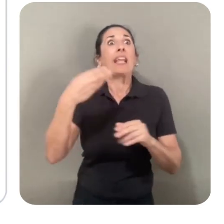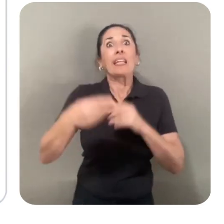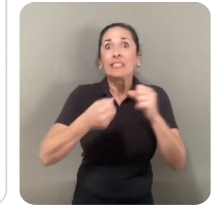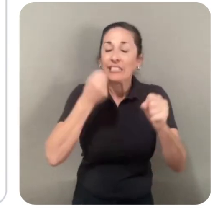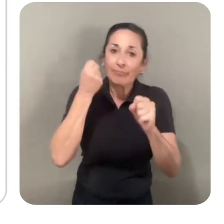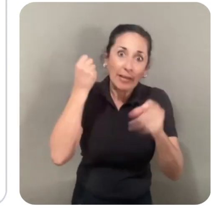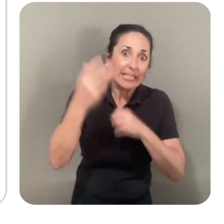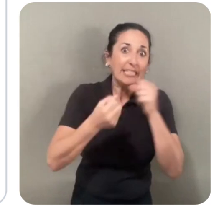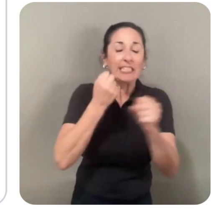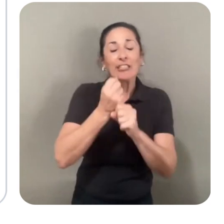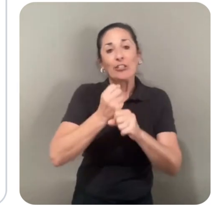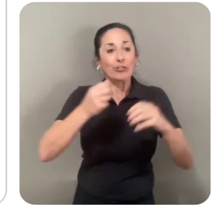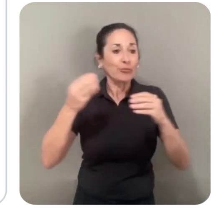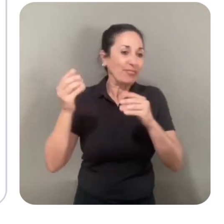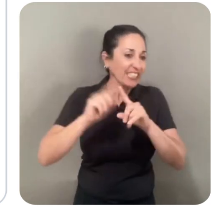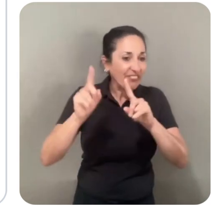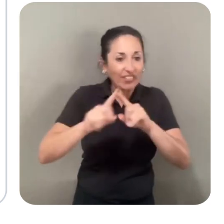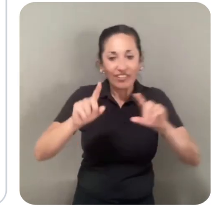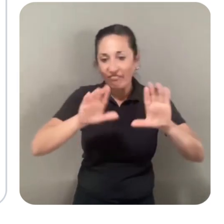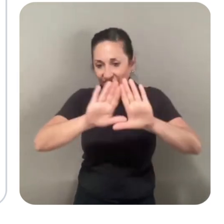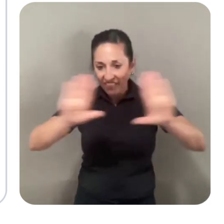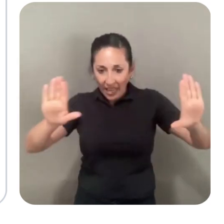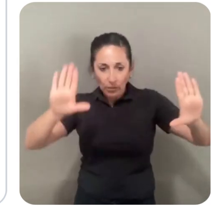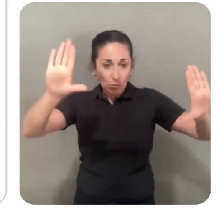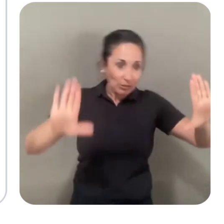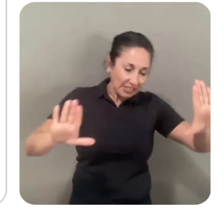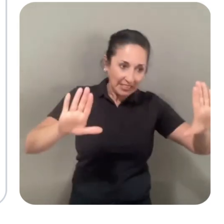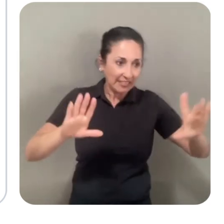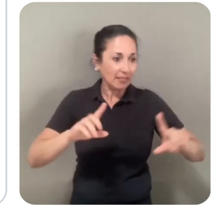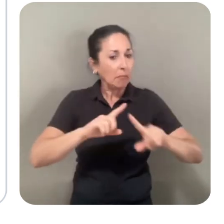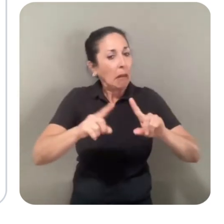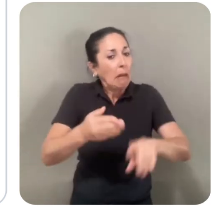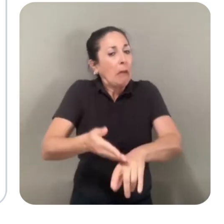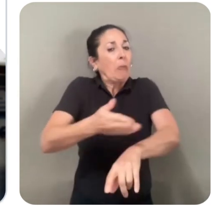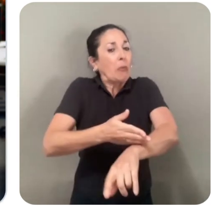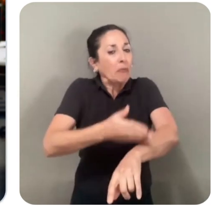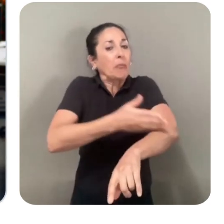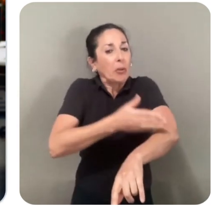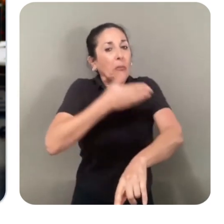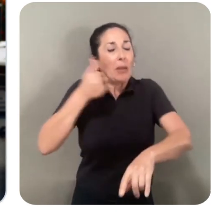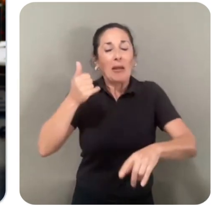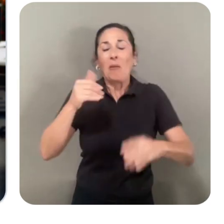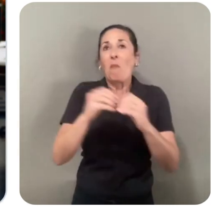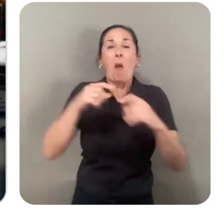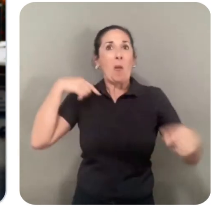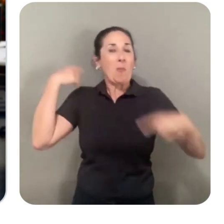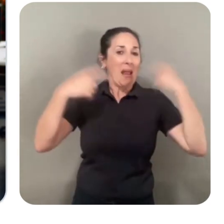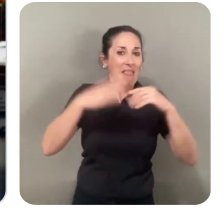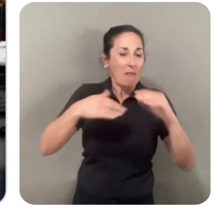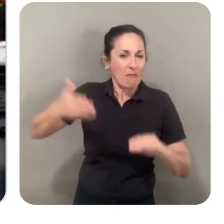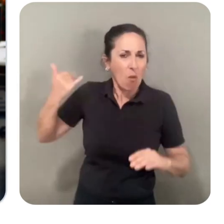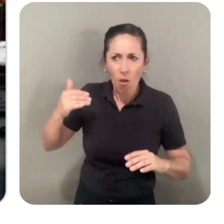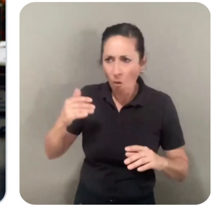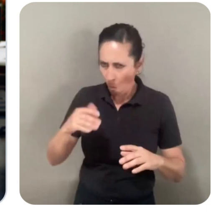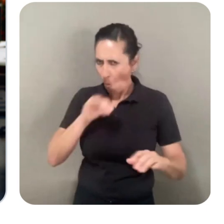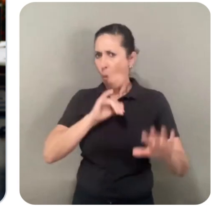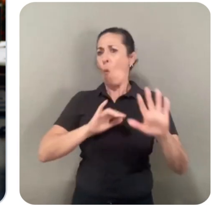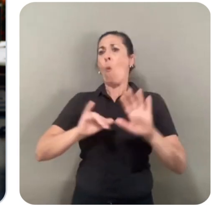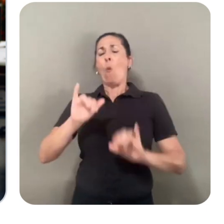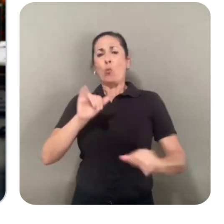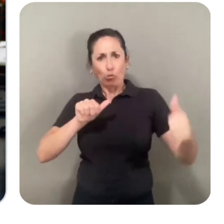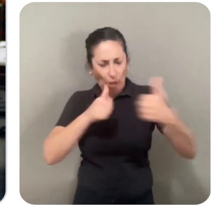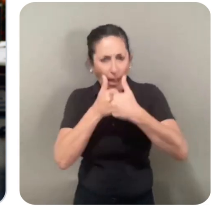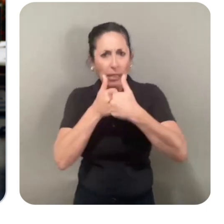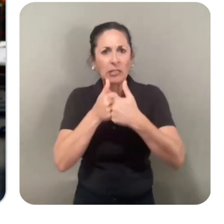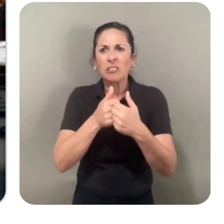games together, each one better and more ridiculous than the last. It was challenging though, as every problem